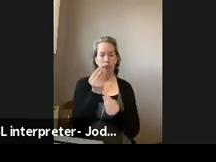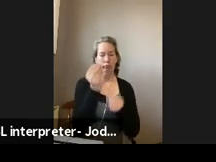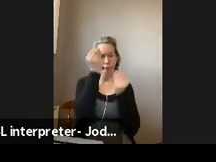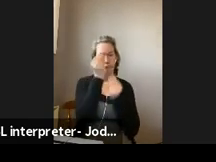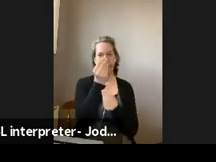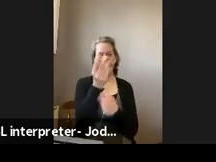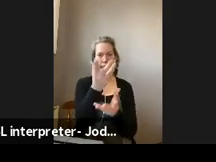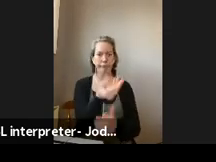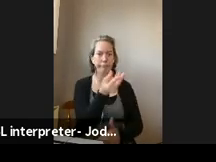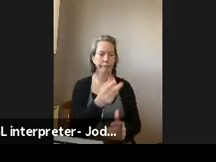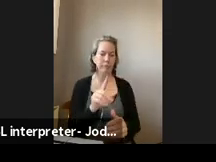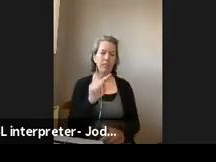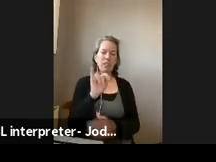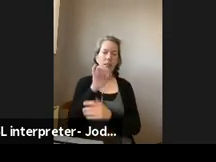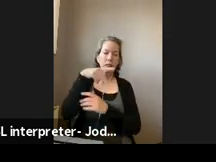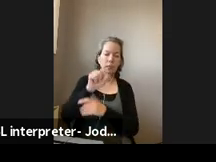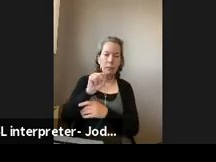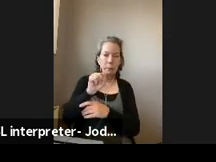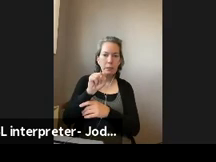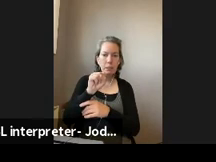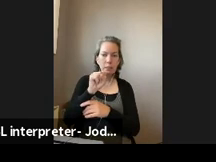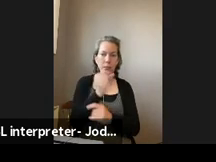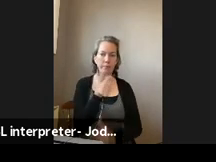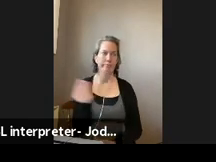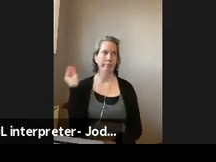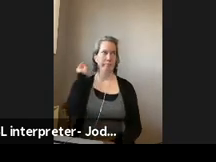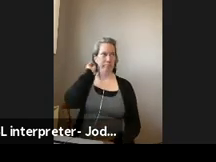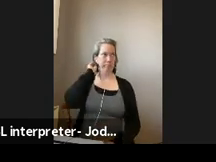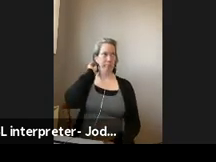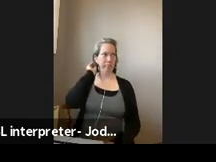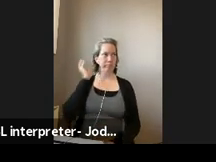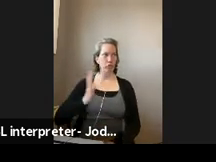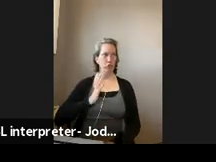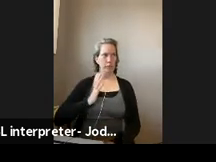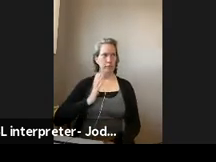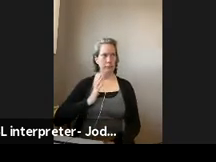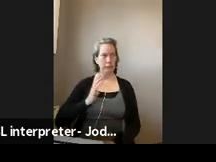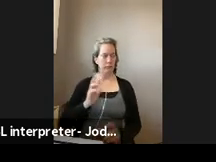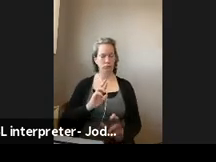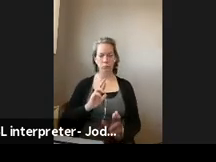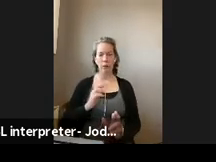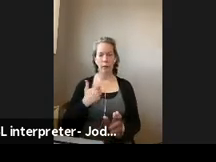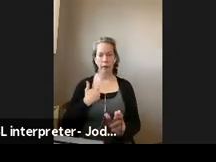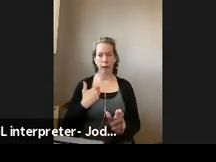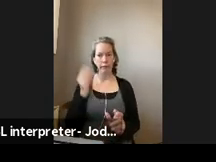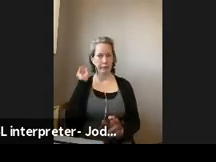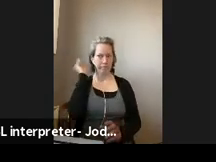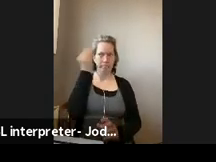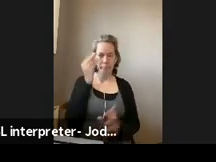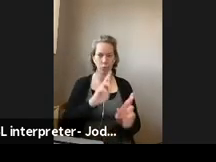your back pocket. For sure, for sure. Yeah, truly. So with regards to safety